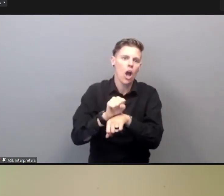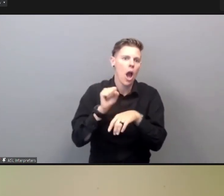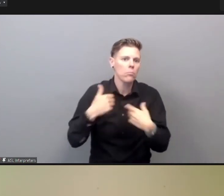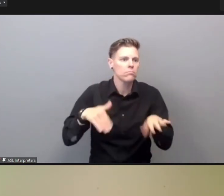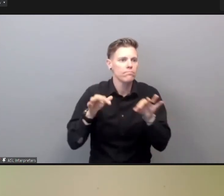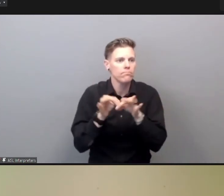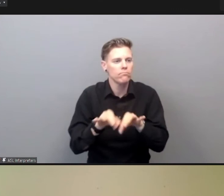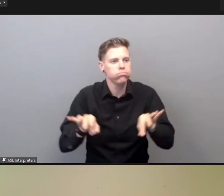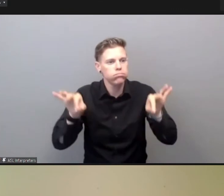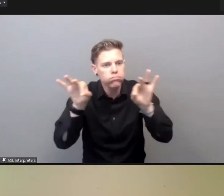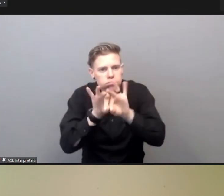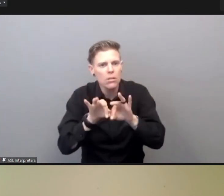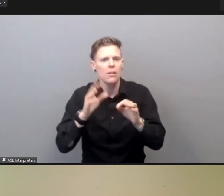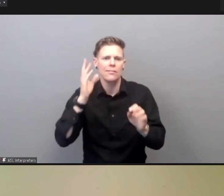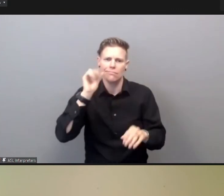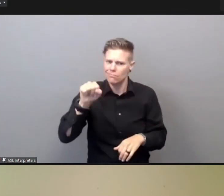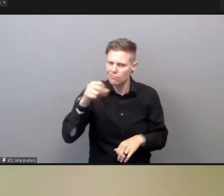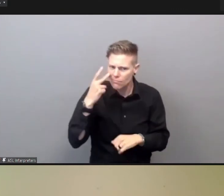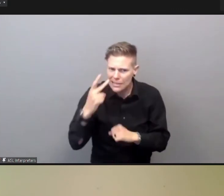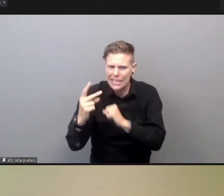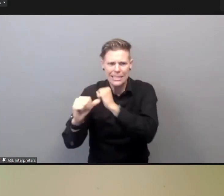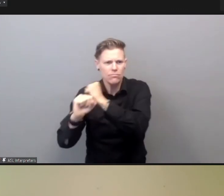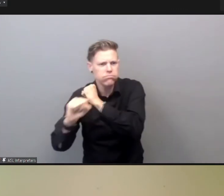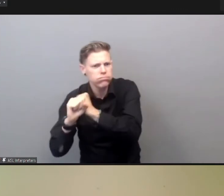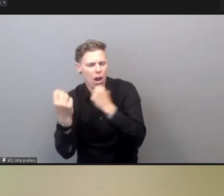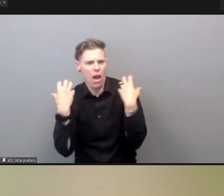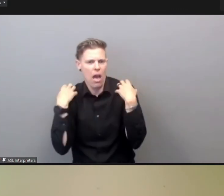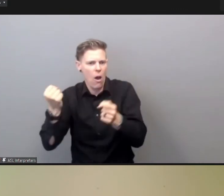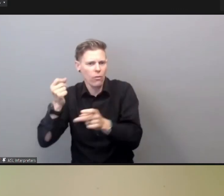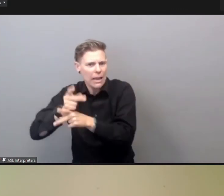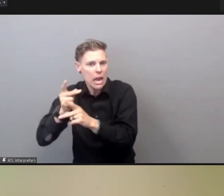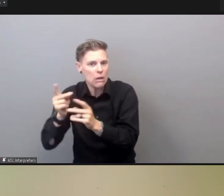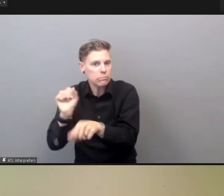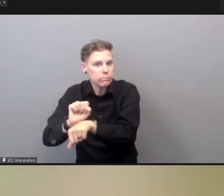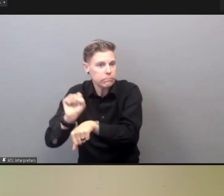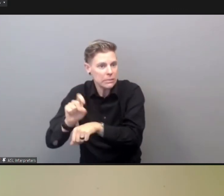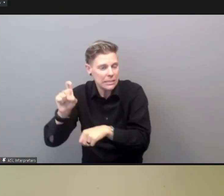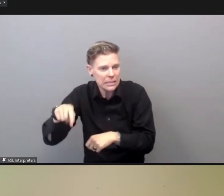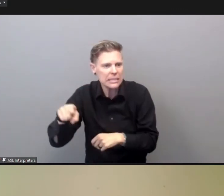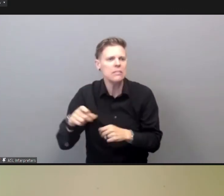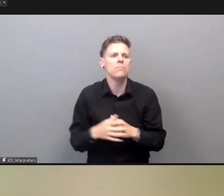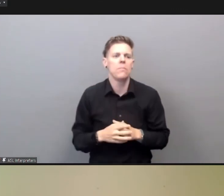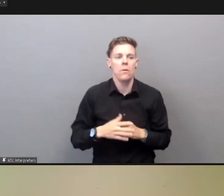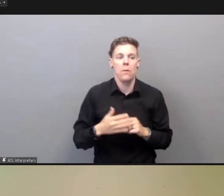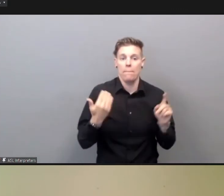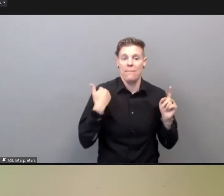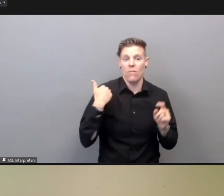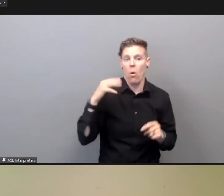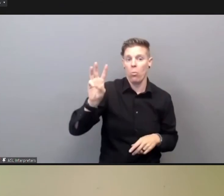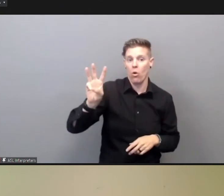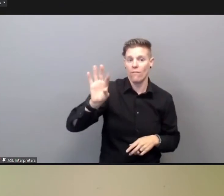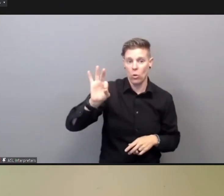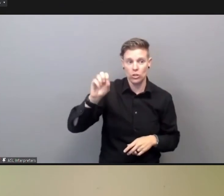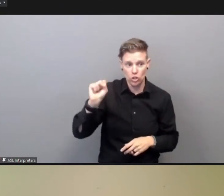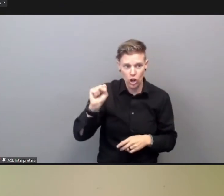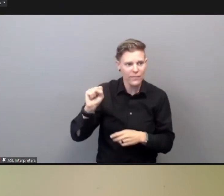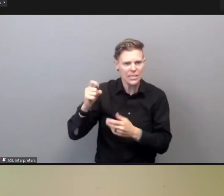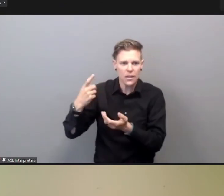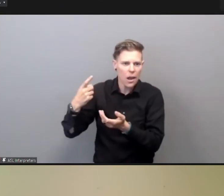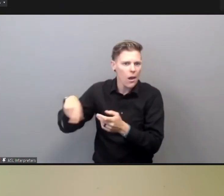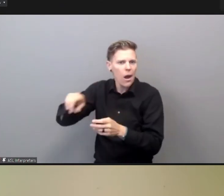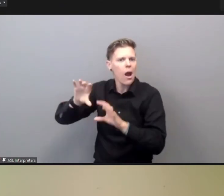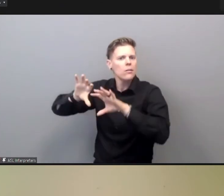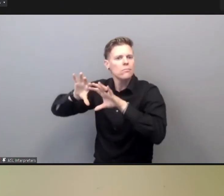healthcare in particular. So what kind of conversations were had at Workforce Solutions about the folks that are going to lose